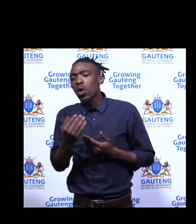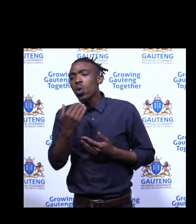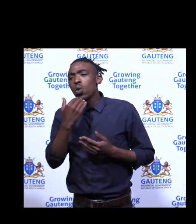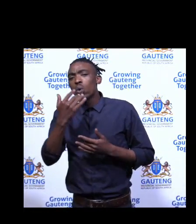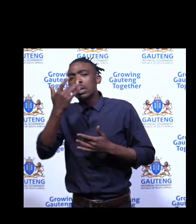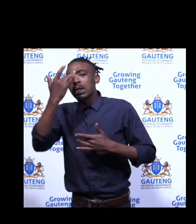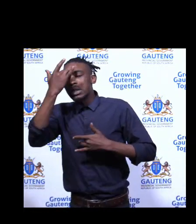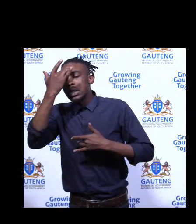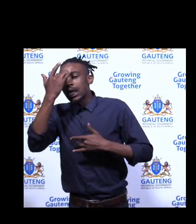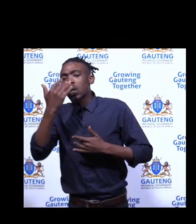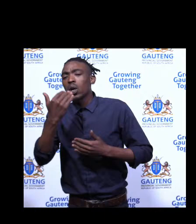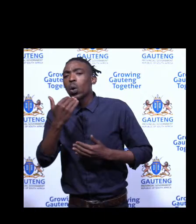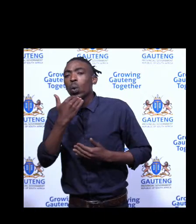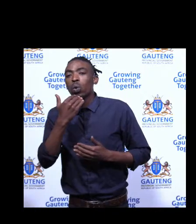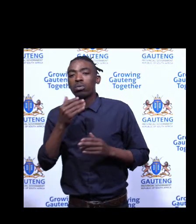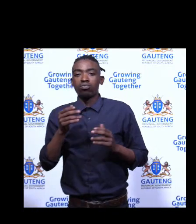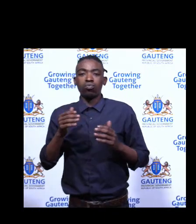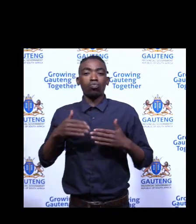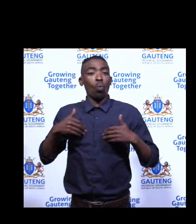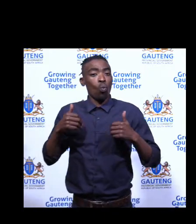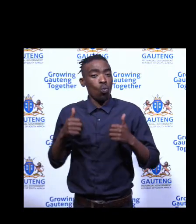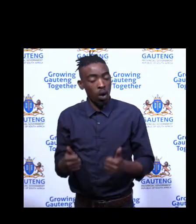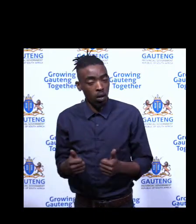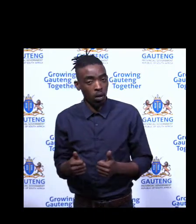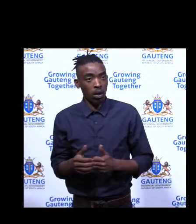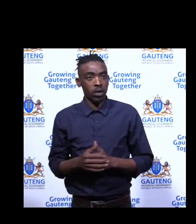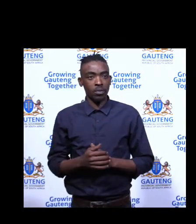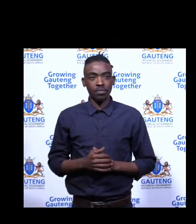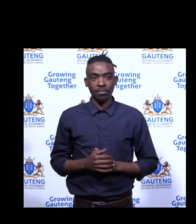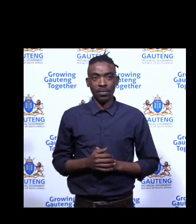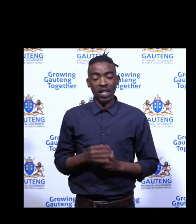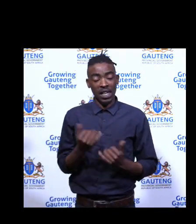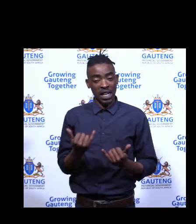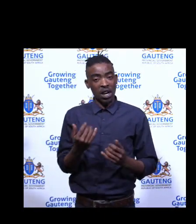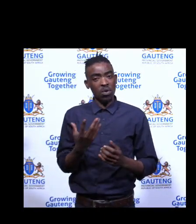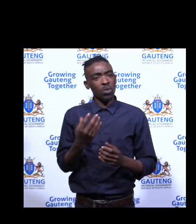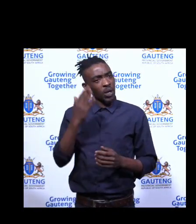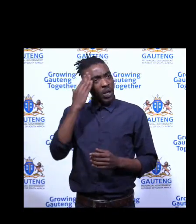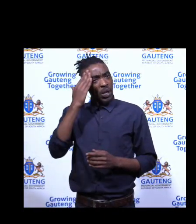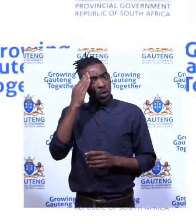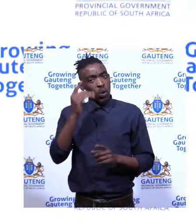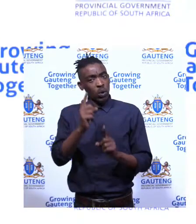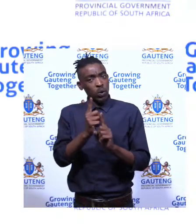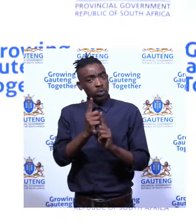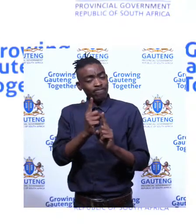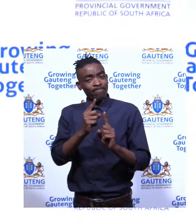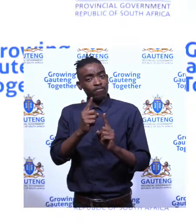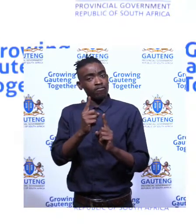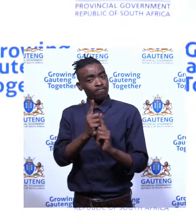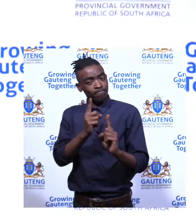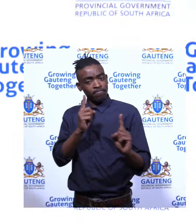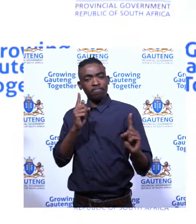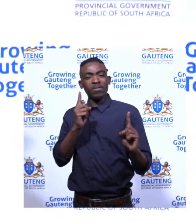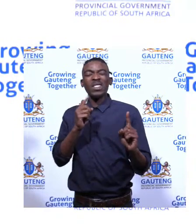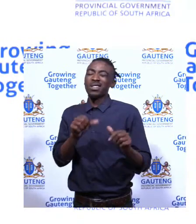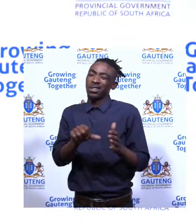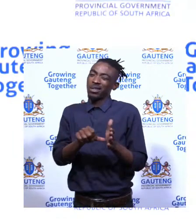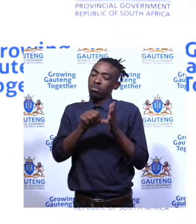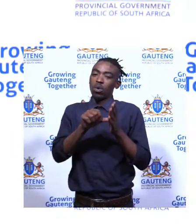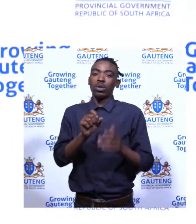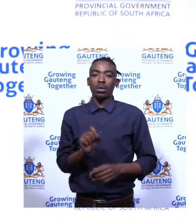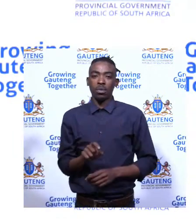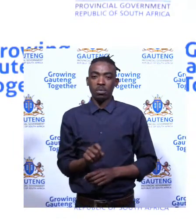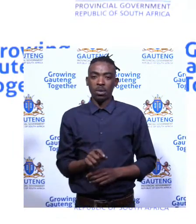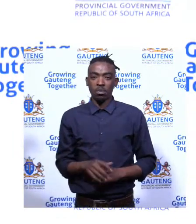has significantly enhanced adherence to social distancing. So we have to take that as a baseline in order to make predictions